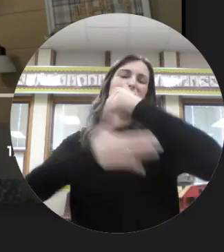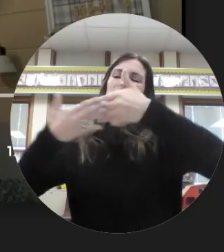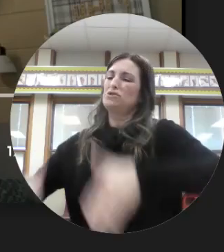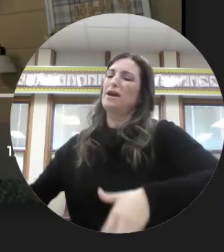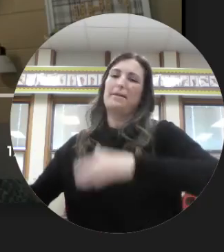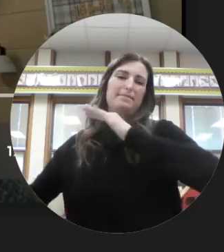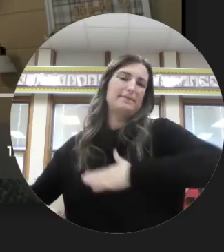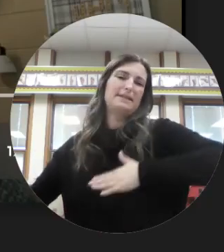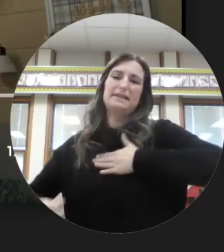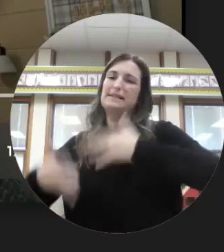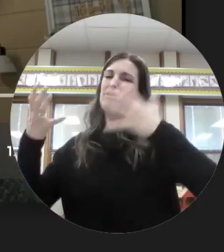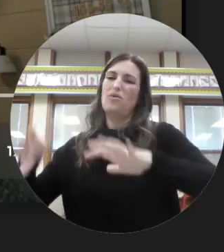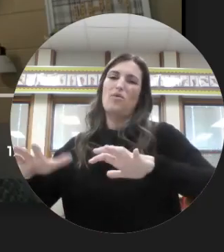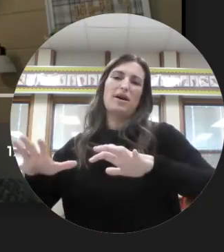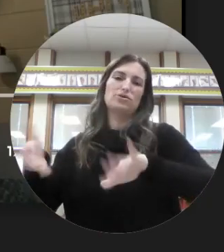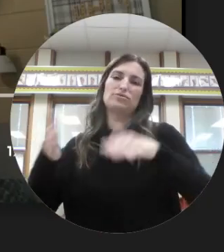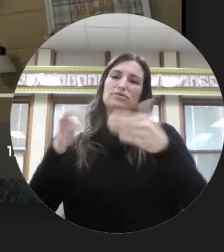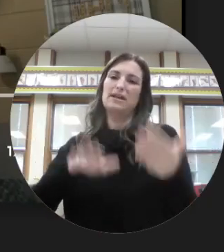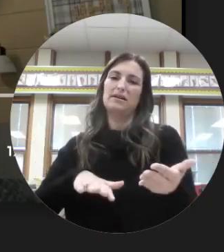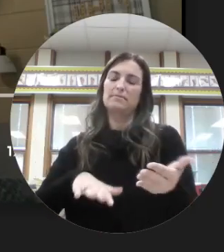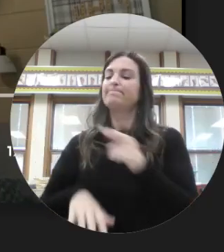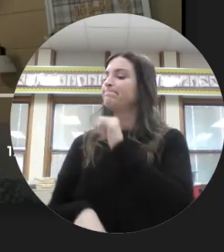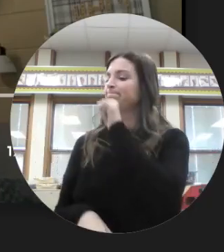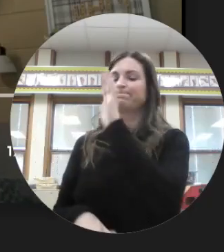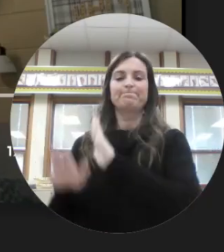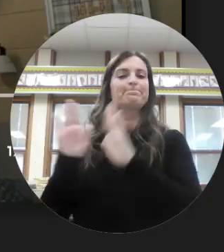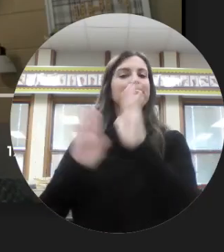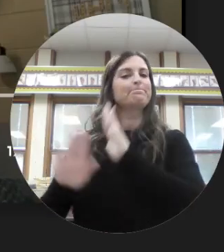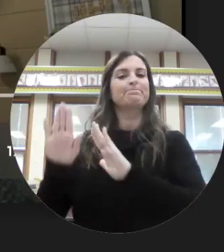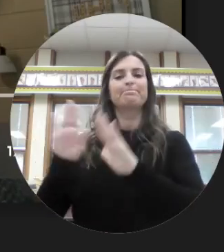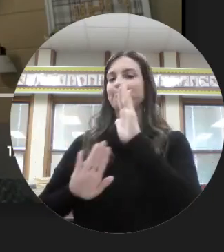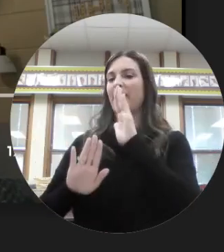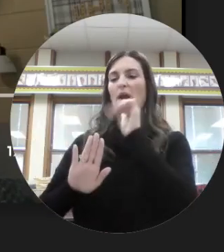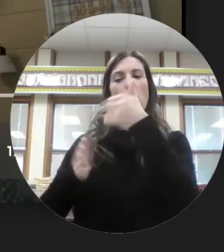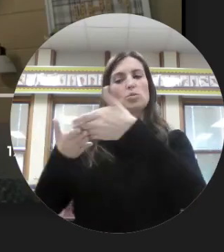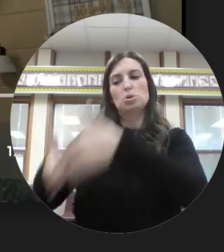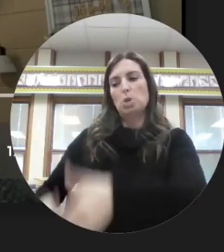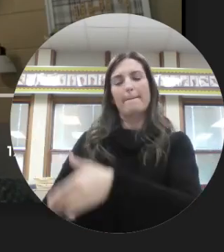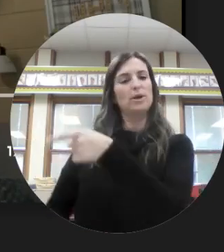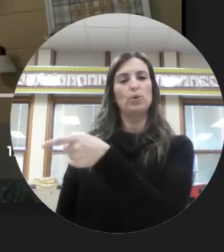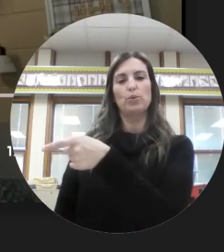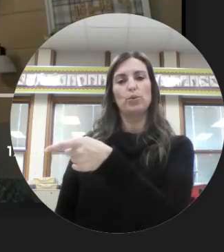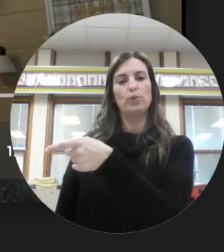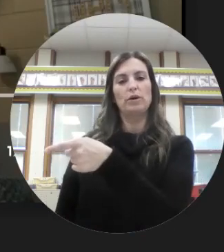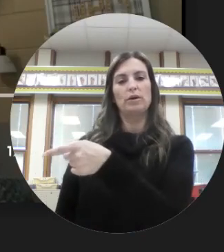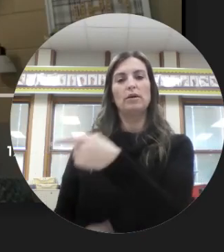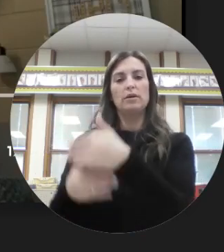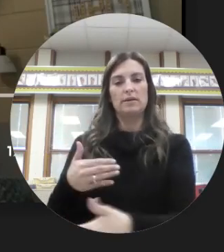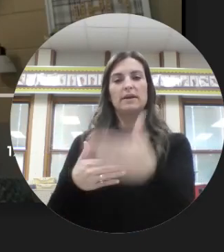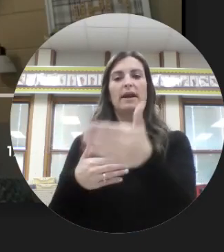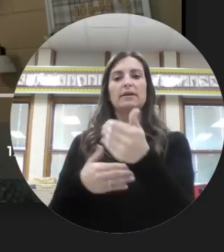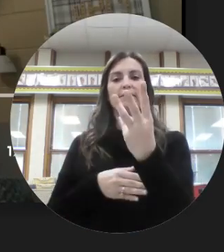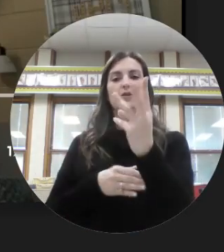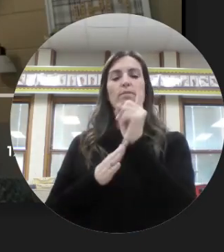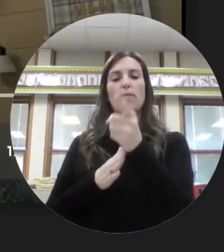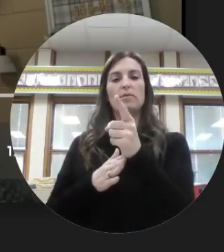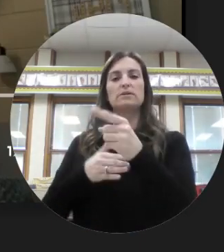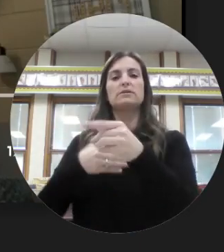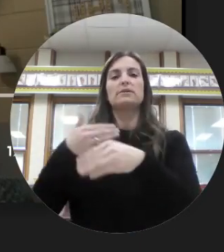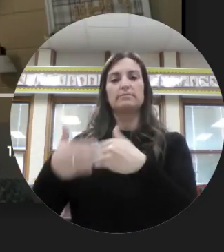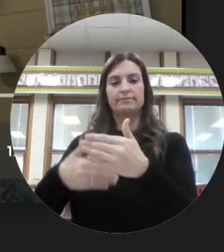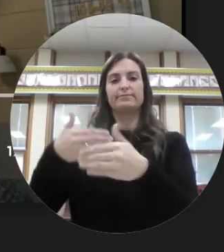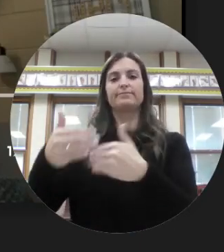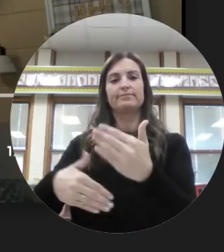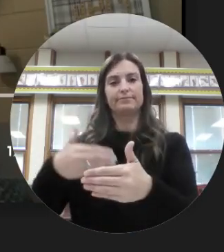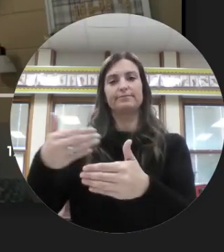I don't want to die." "Do not worry," said the robot. "I will not drop you." The next few moments seemed to drag on and on.